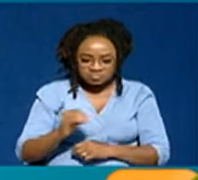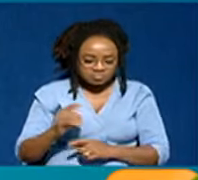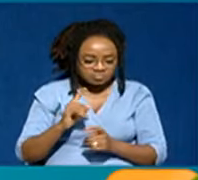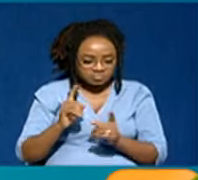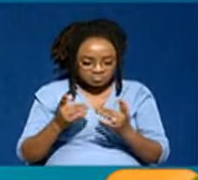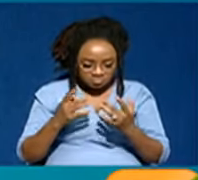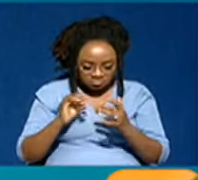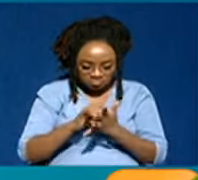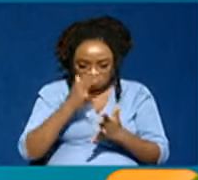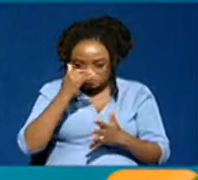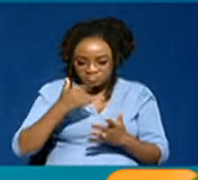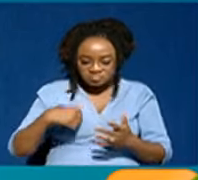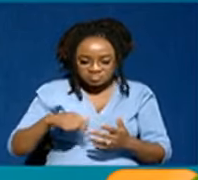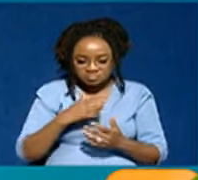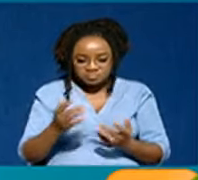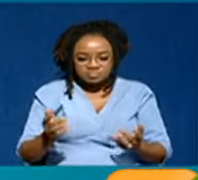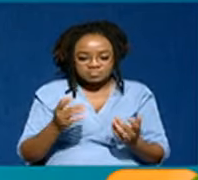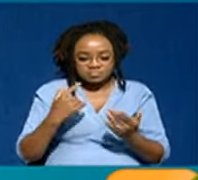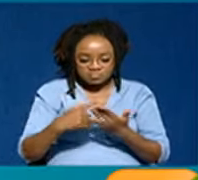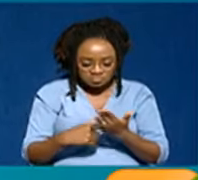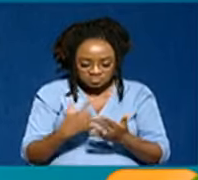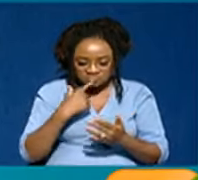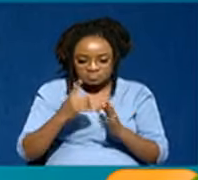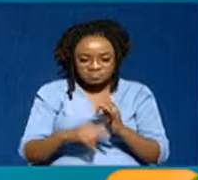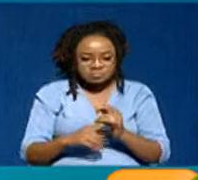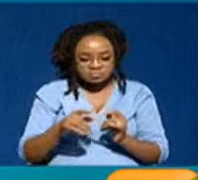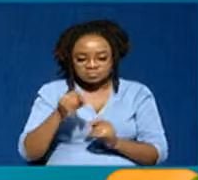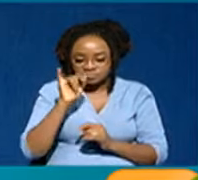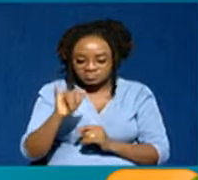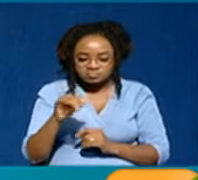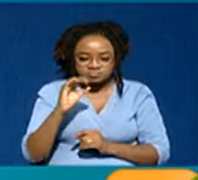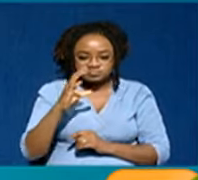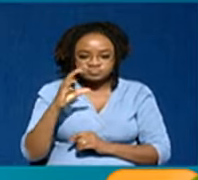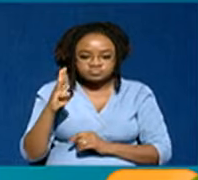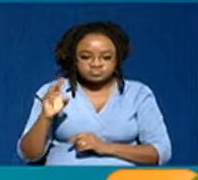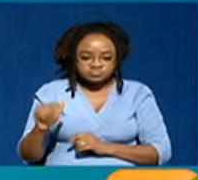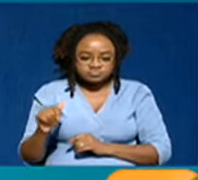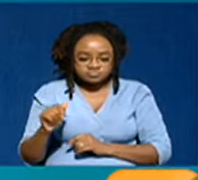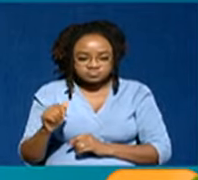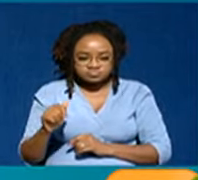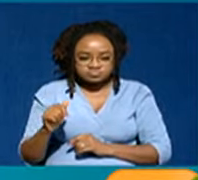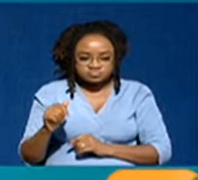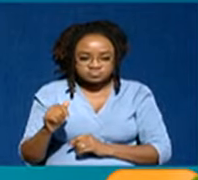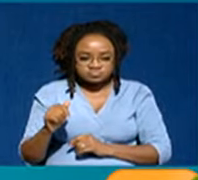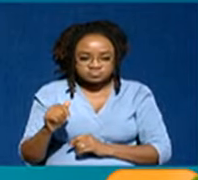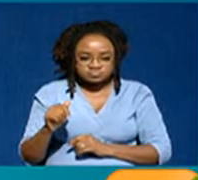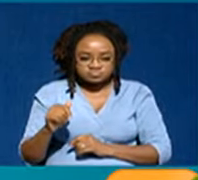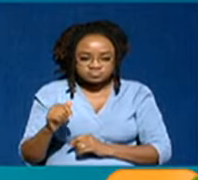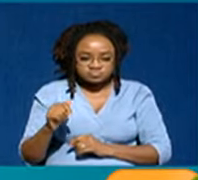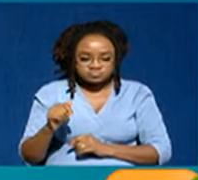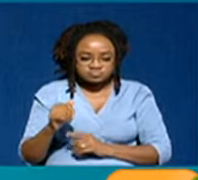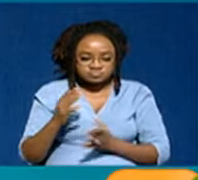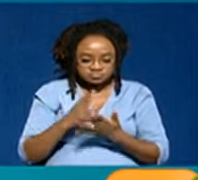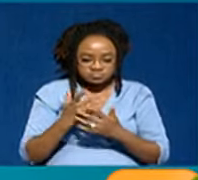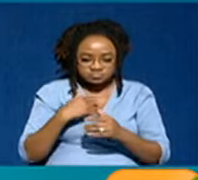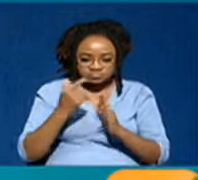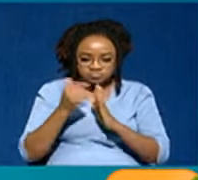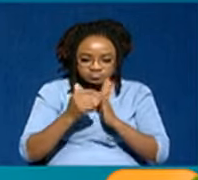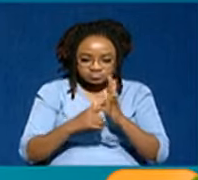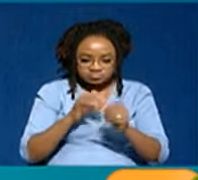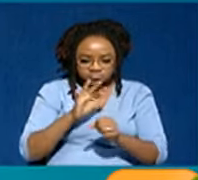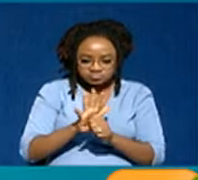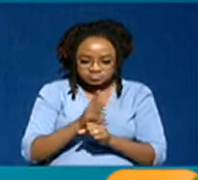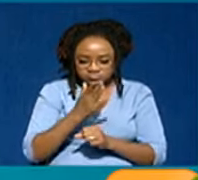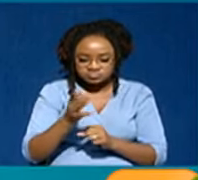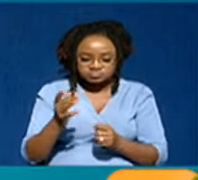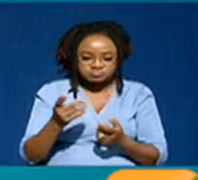discussing, as a union, we believe that that CBA and the interns must be posted in that line because that's what was agreed upon and because of